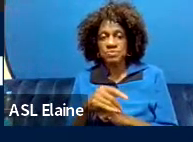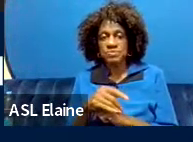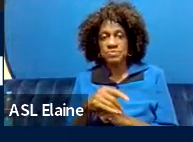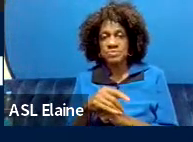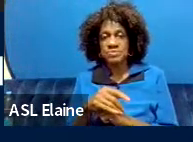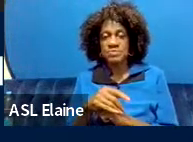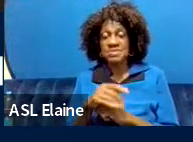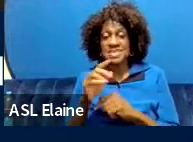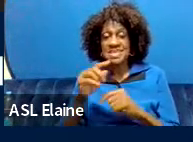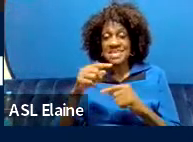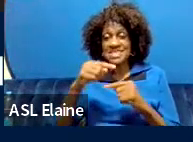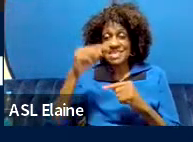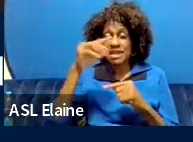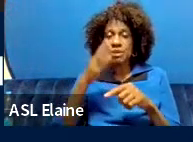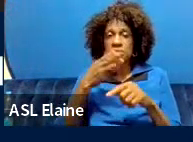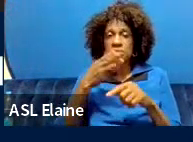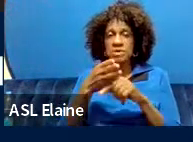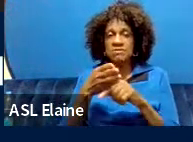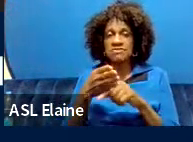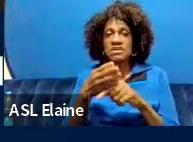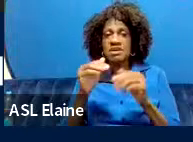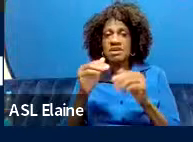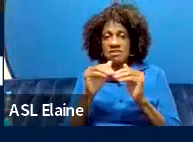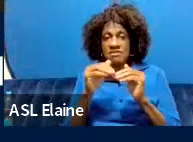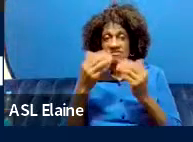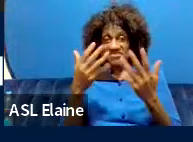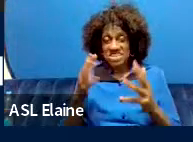The height above finished floor or ground, section